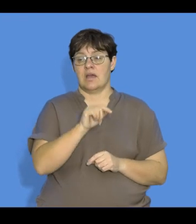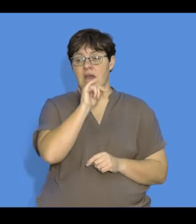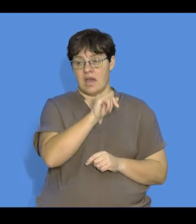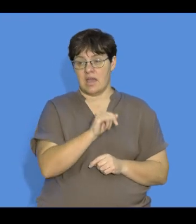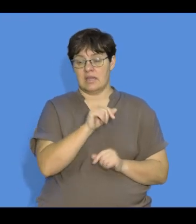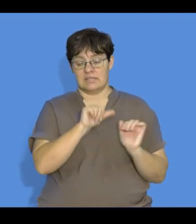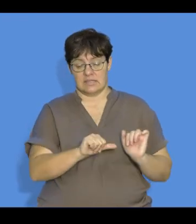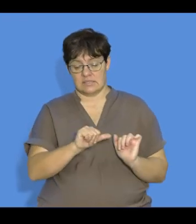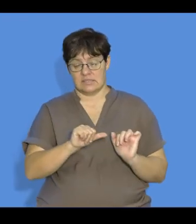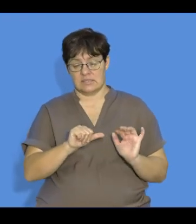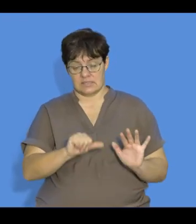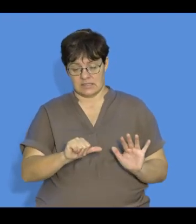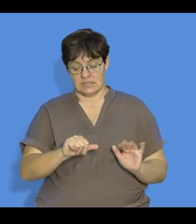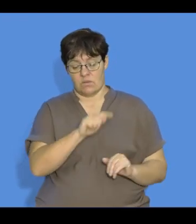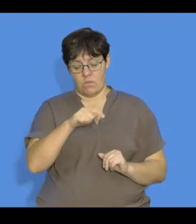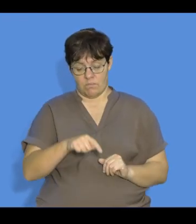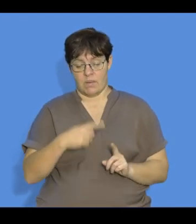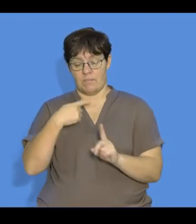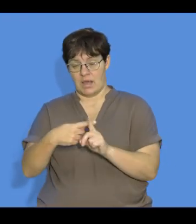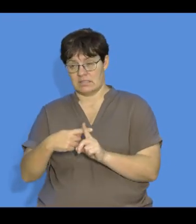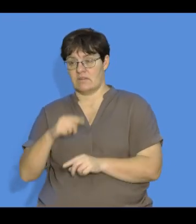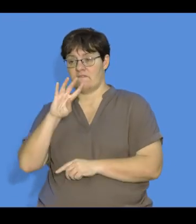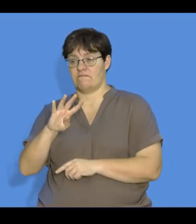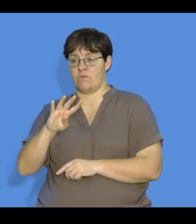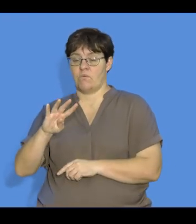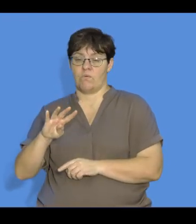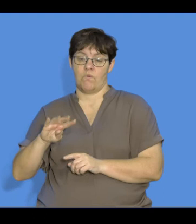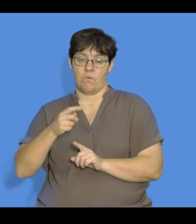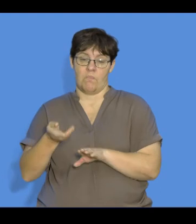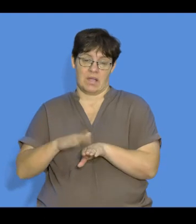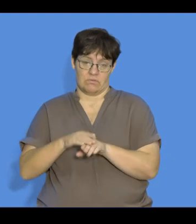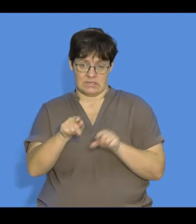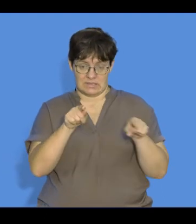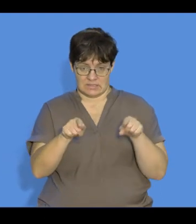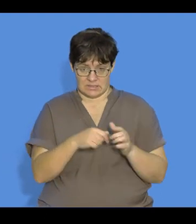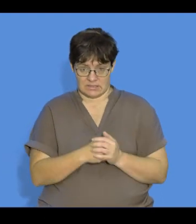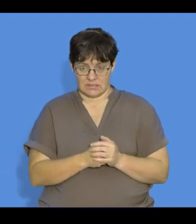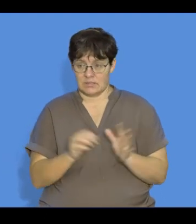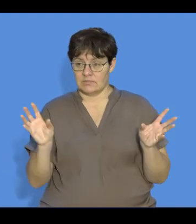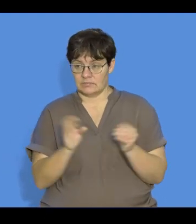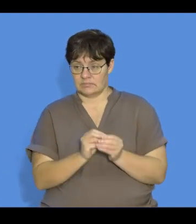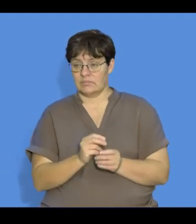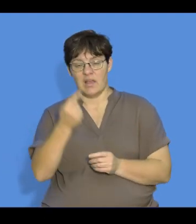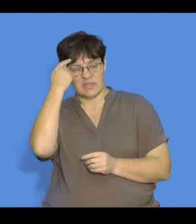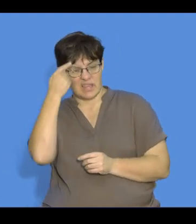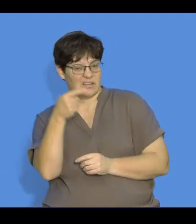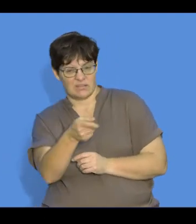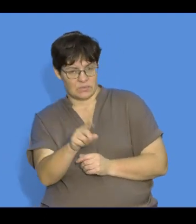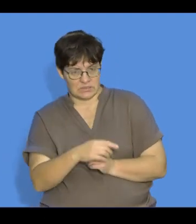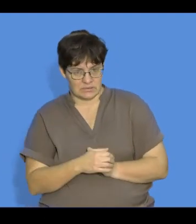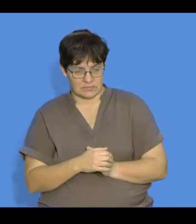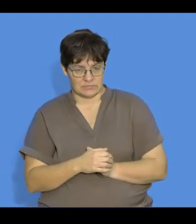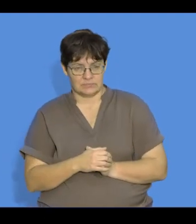ohm plus the current through the 4 ohm, okay? So what's the thinking behind this very